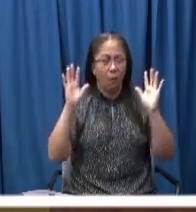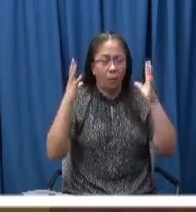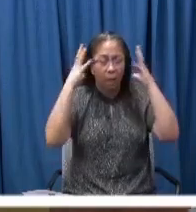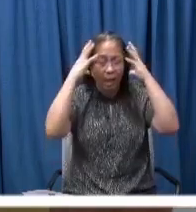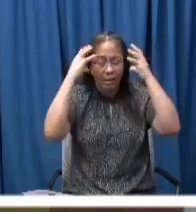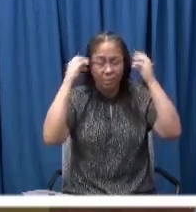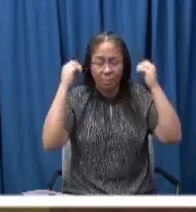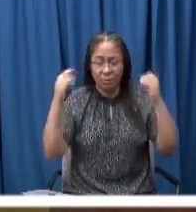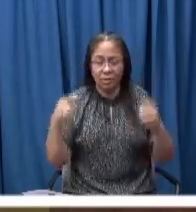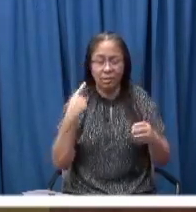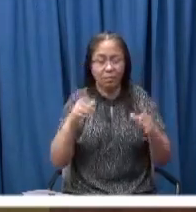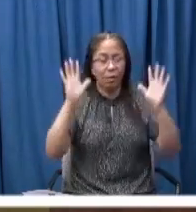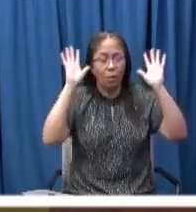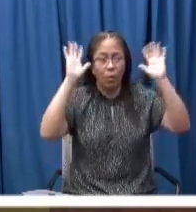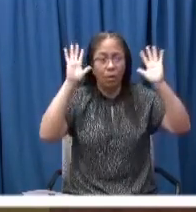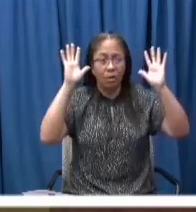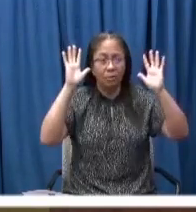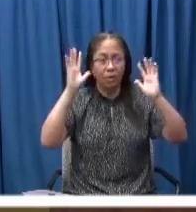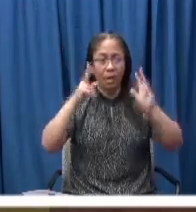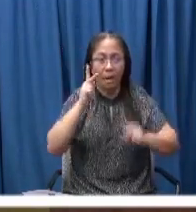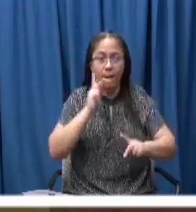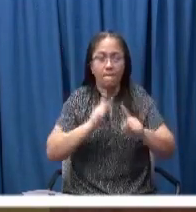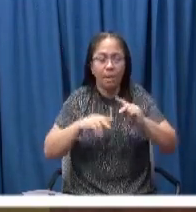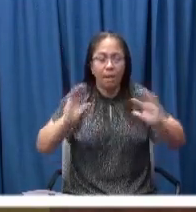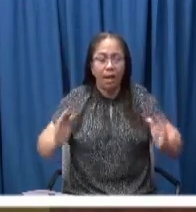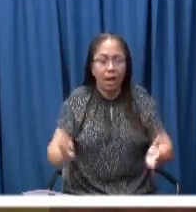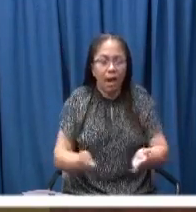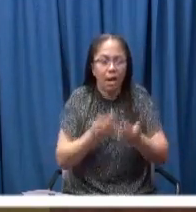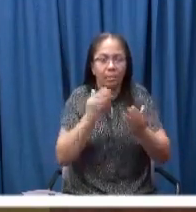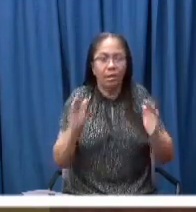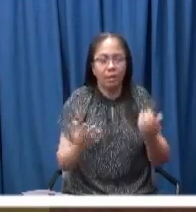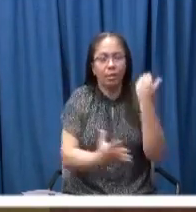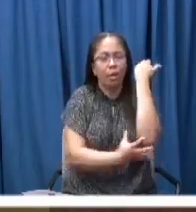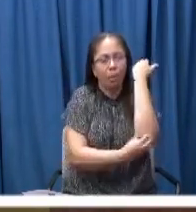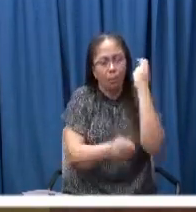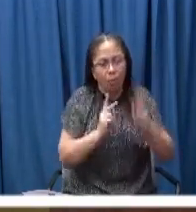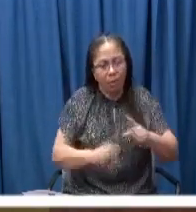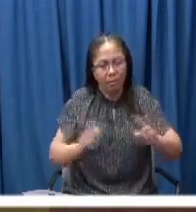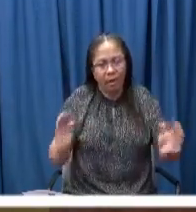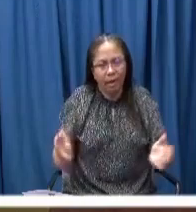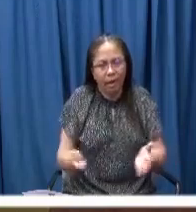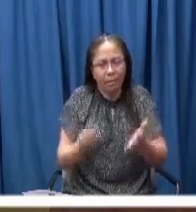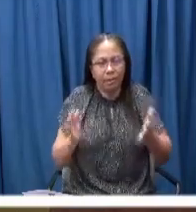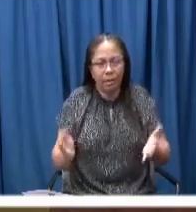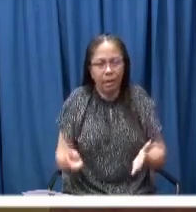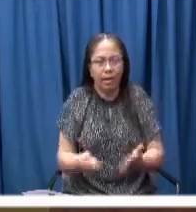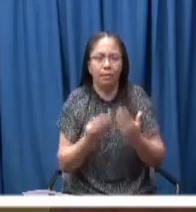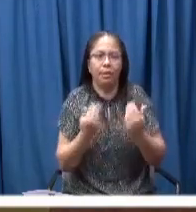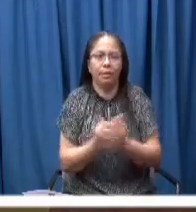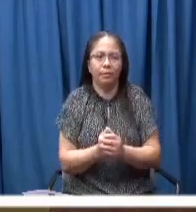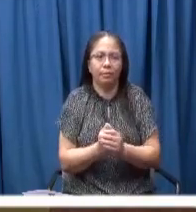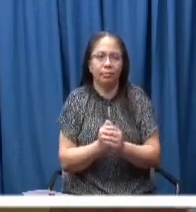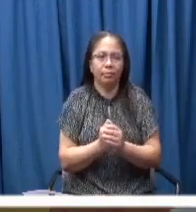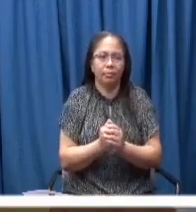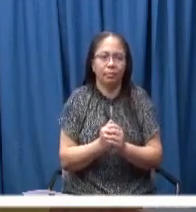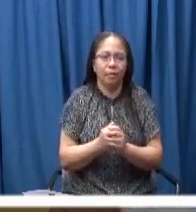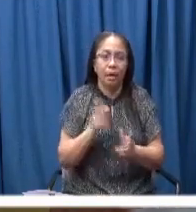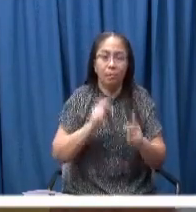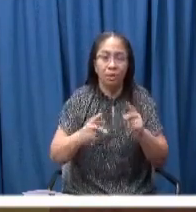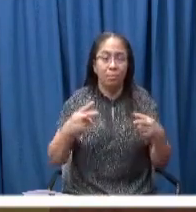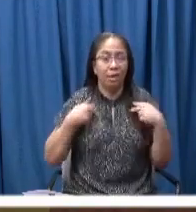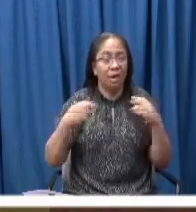Your response to listen to the voice of the Good Shepherd, to care that we can be good shepherds for those who have